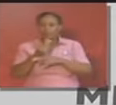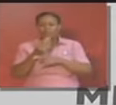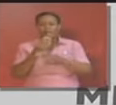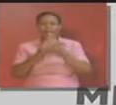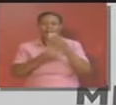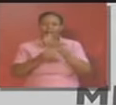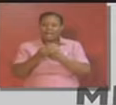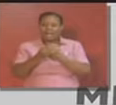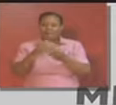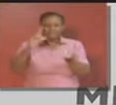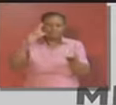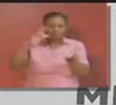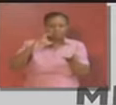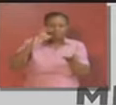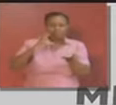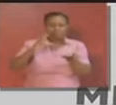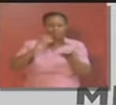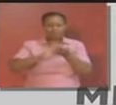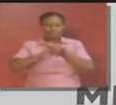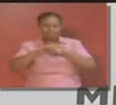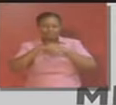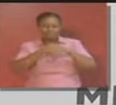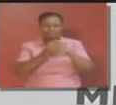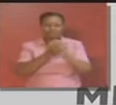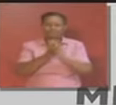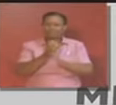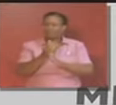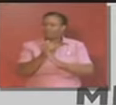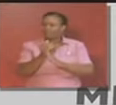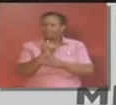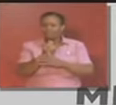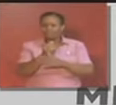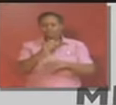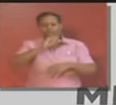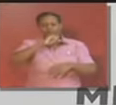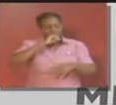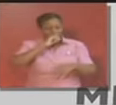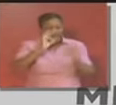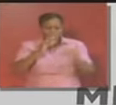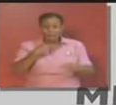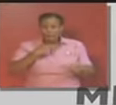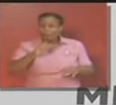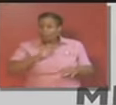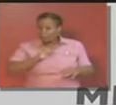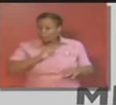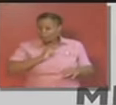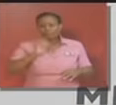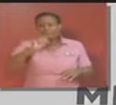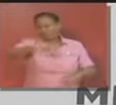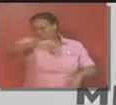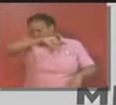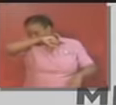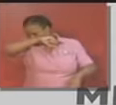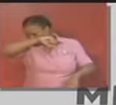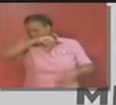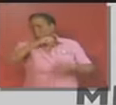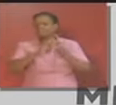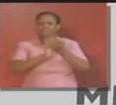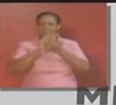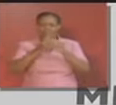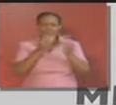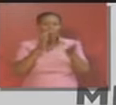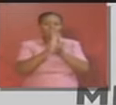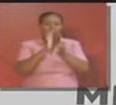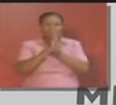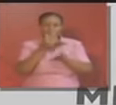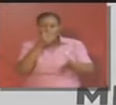into the crook of your elbow and throw the tissue away after you have sneezed. And it's a good idea to follow that up